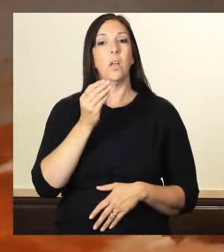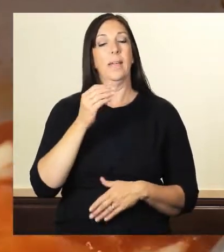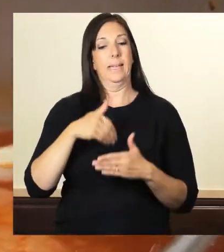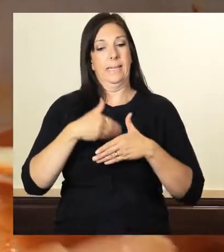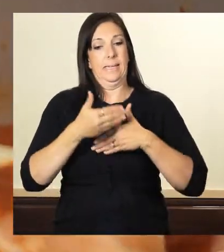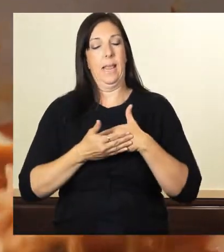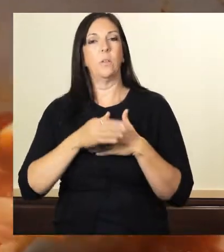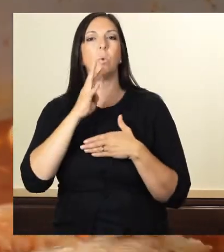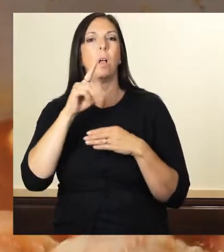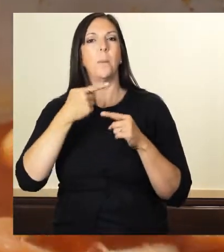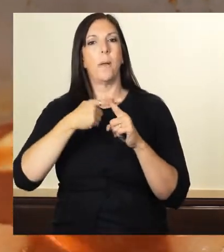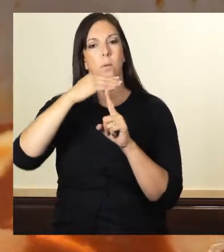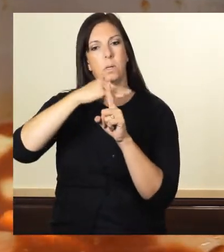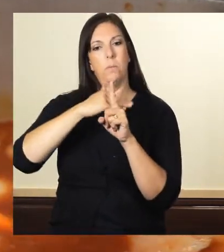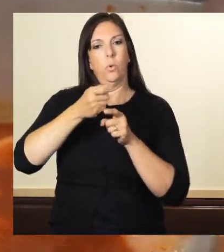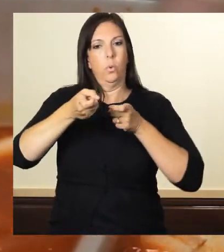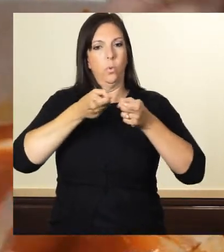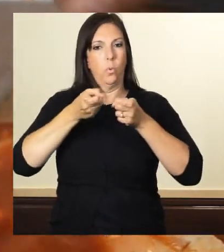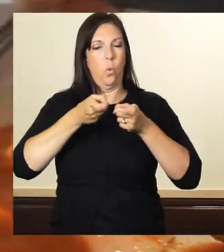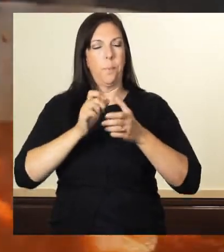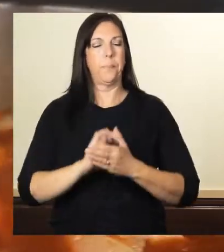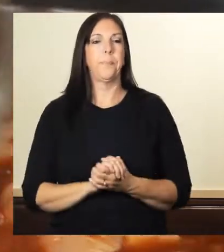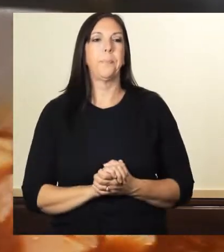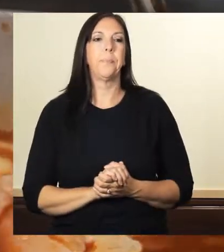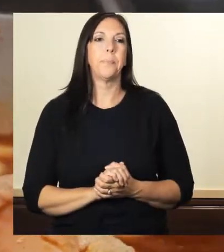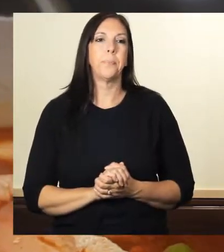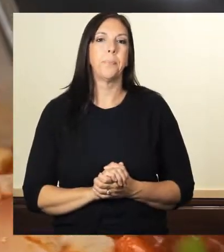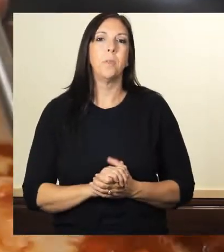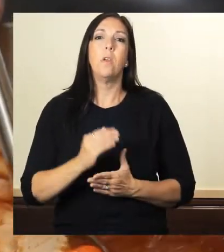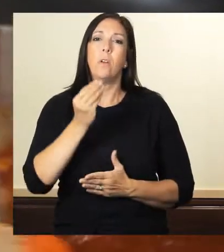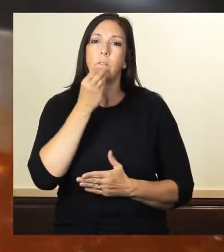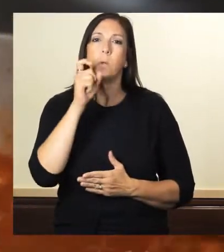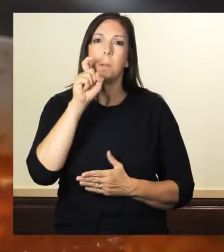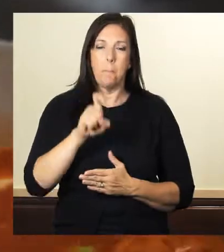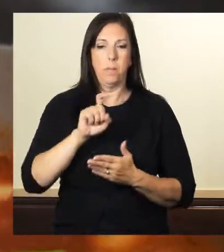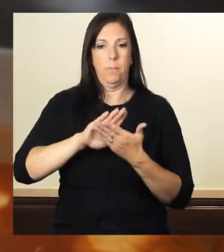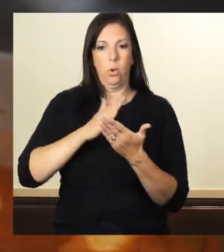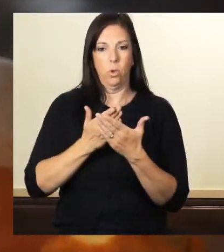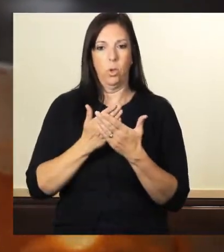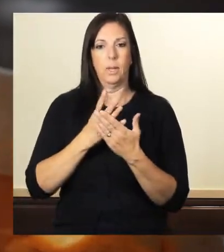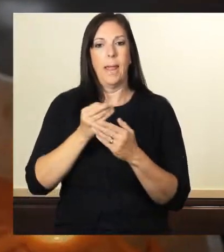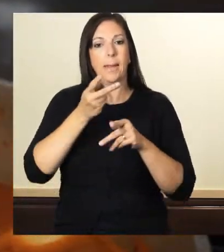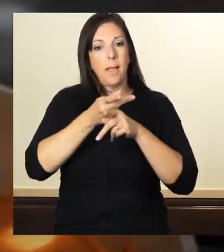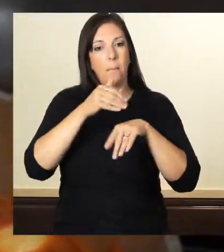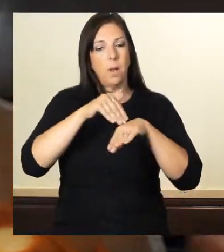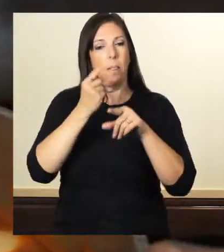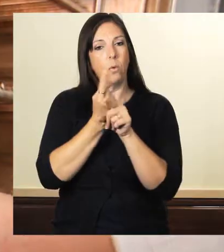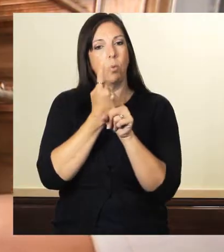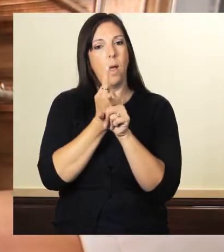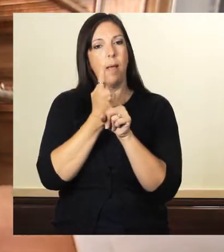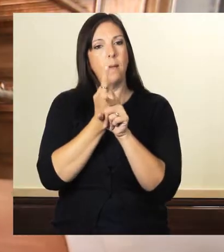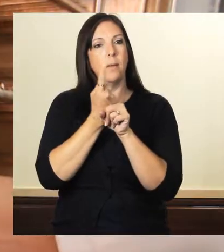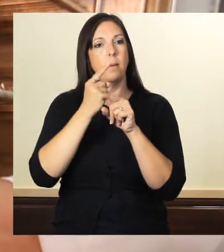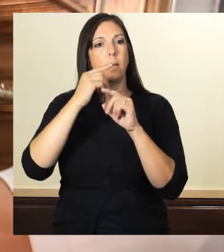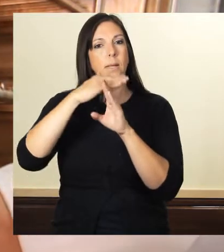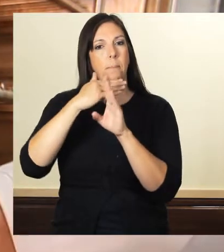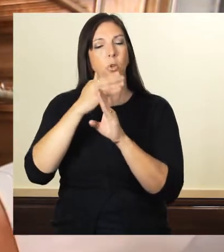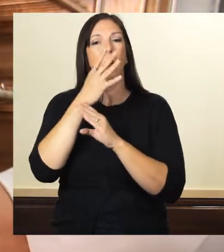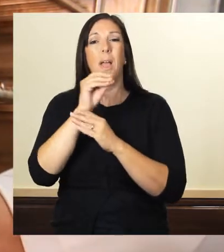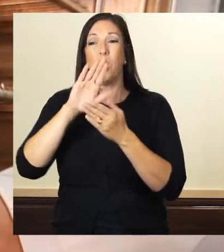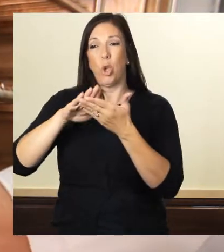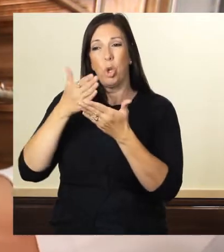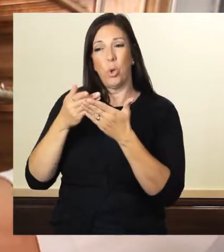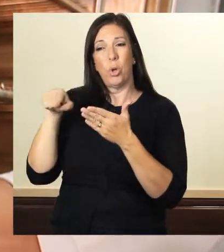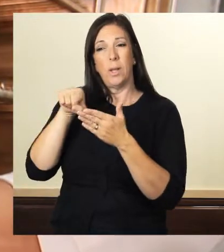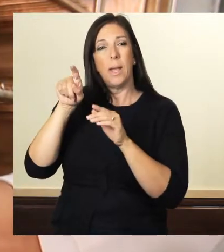Foods must be cooked and held at correct temperatures, and cooks must use a metal stem or digital thermometer to ensure that meat,